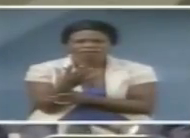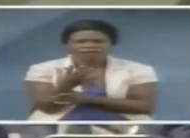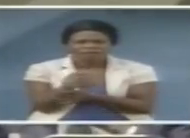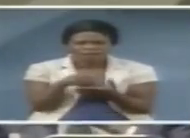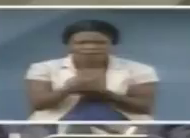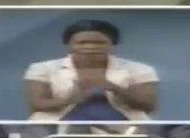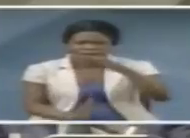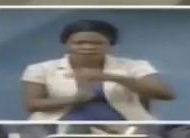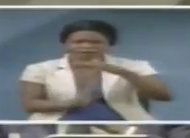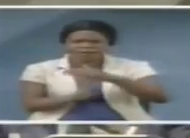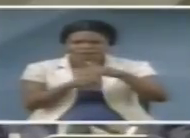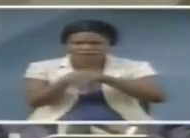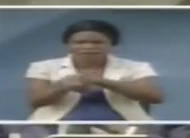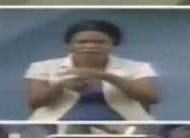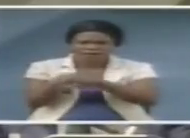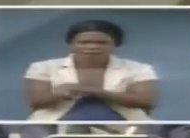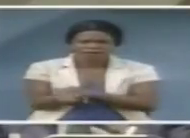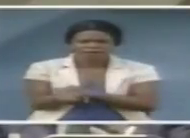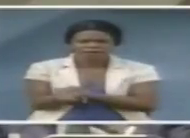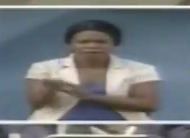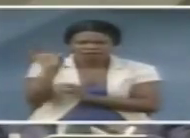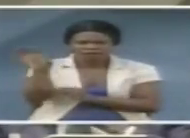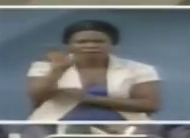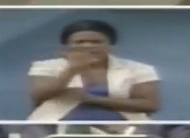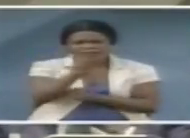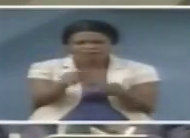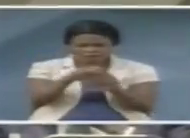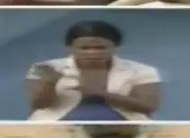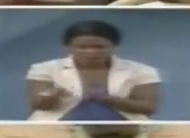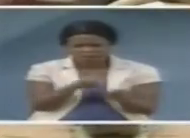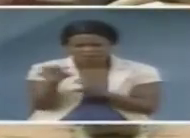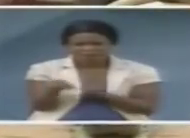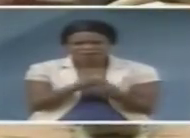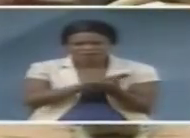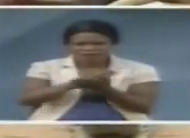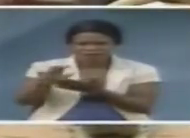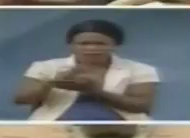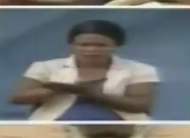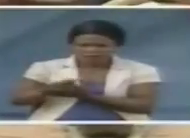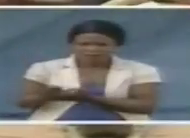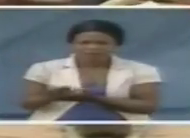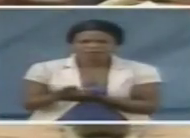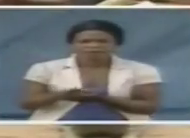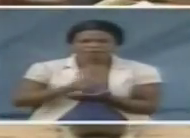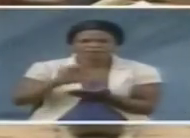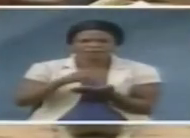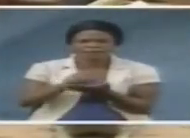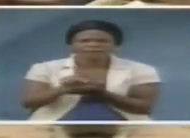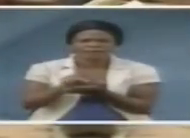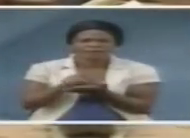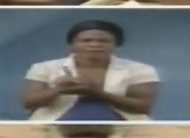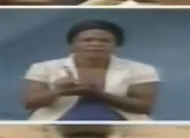in wage bill by limiting recruitments to critical sectors and undertaking a